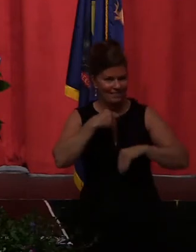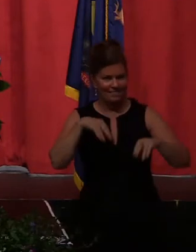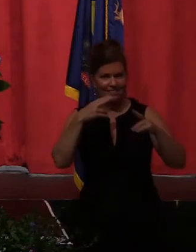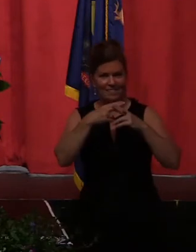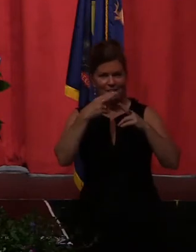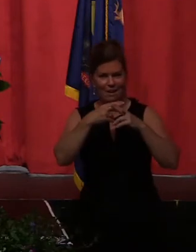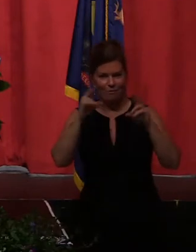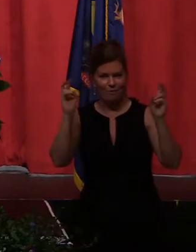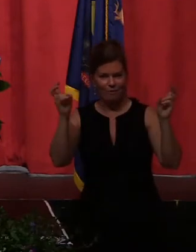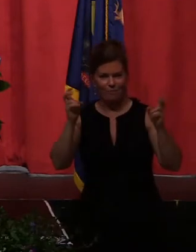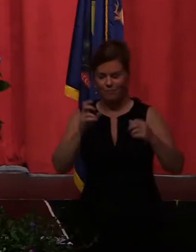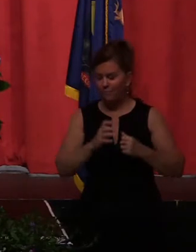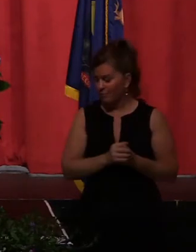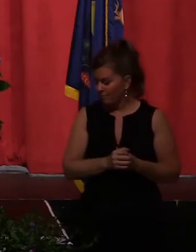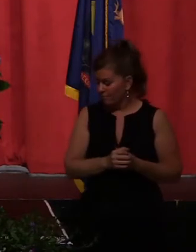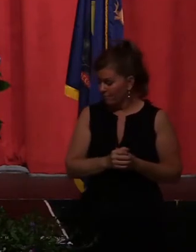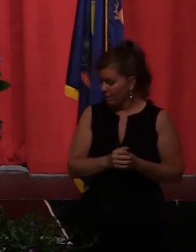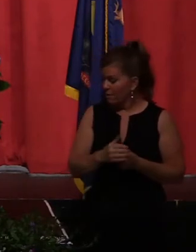text here